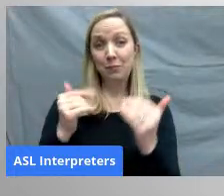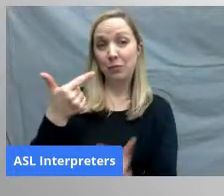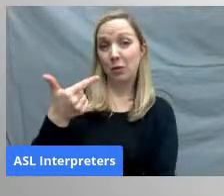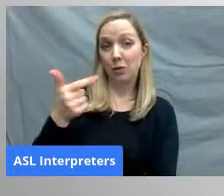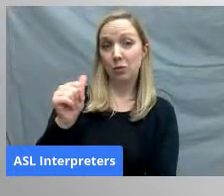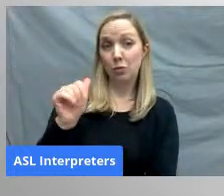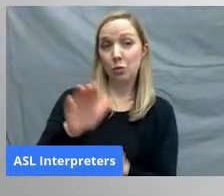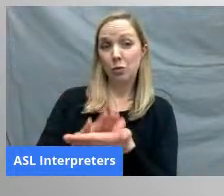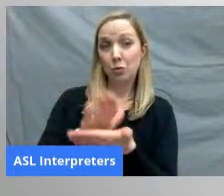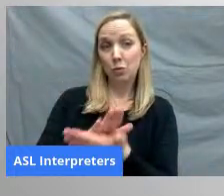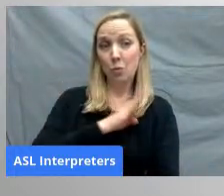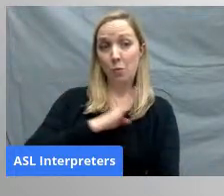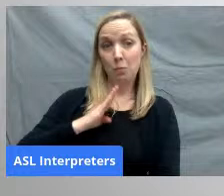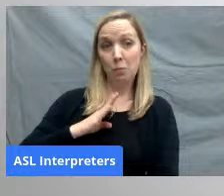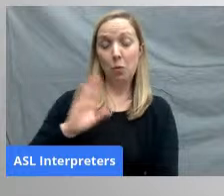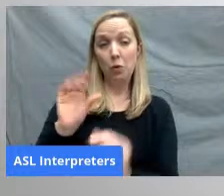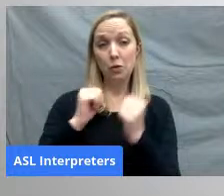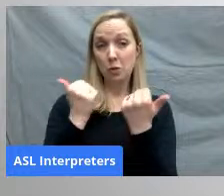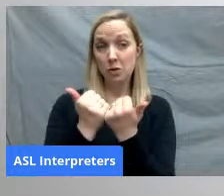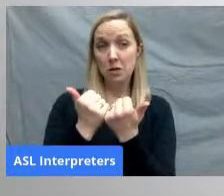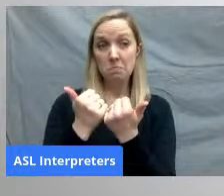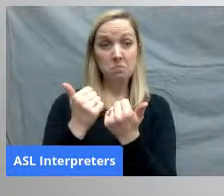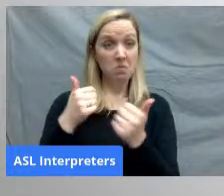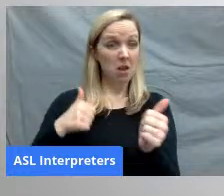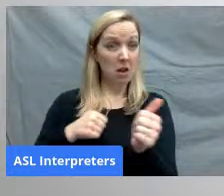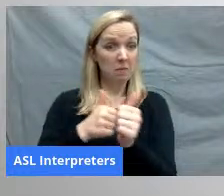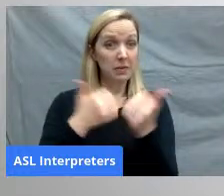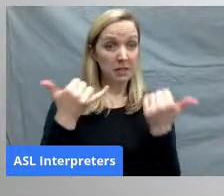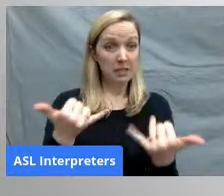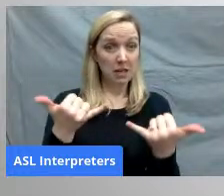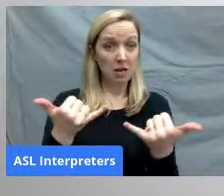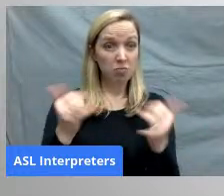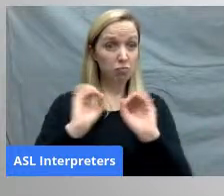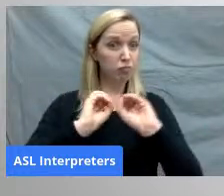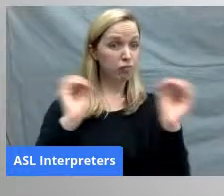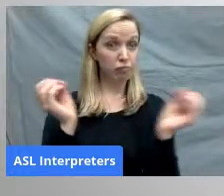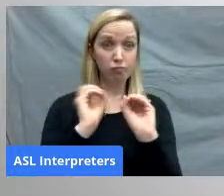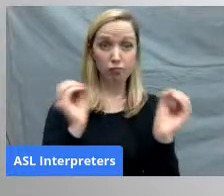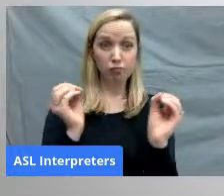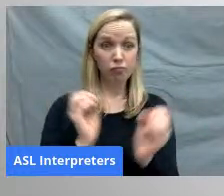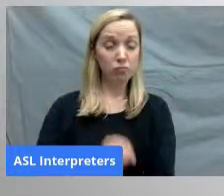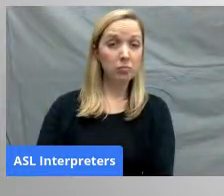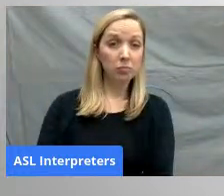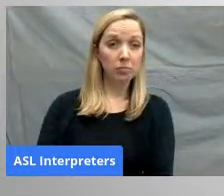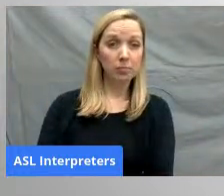Boards Association. I don't have any updates at this time.